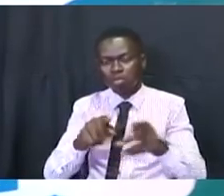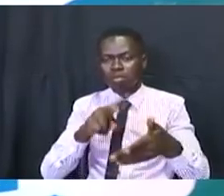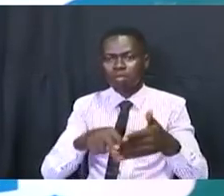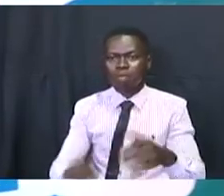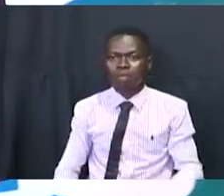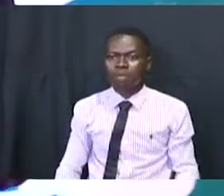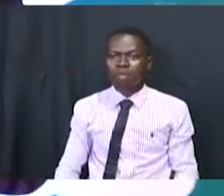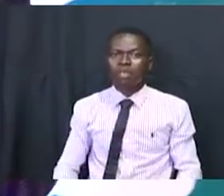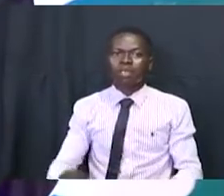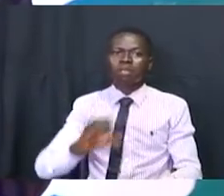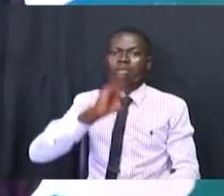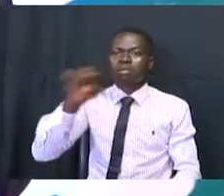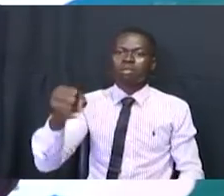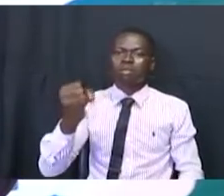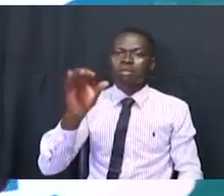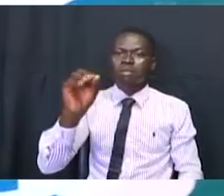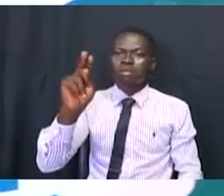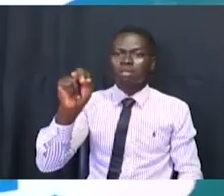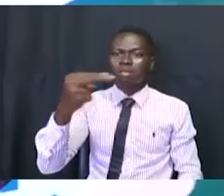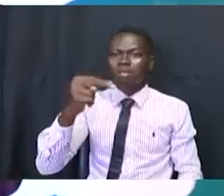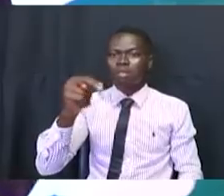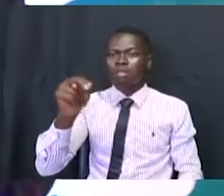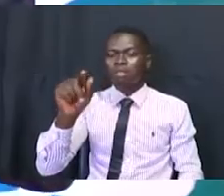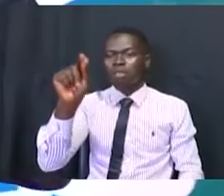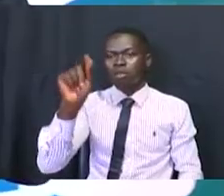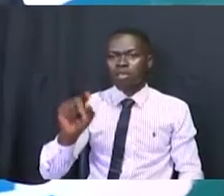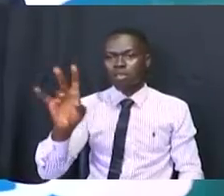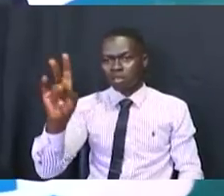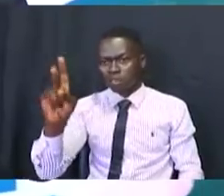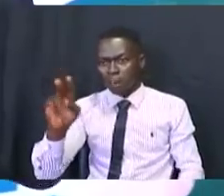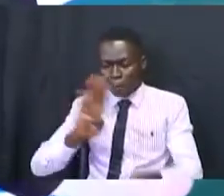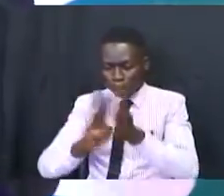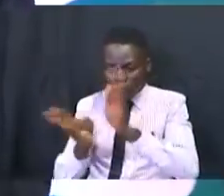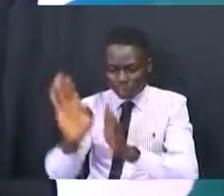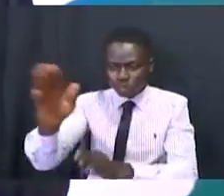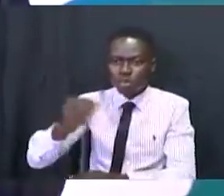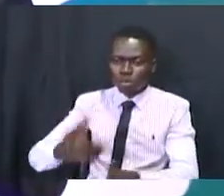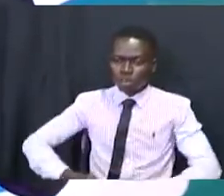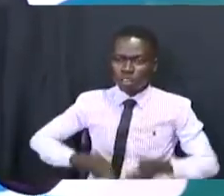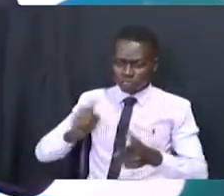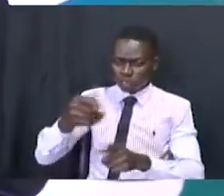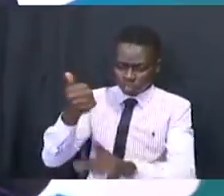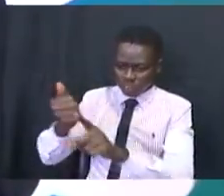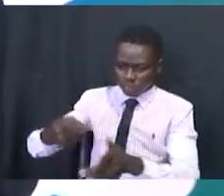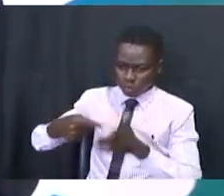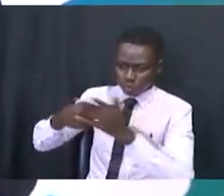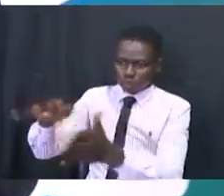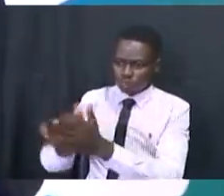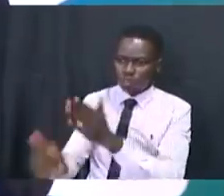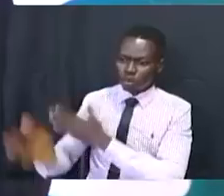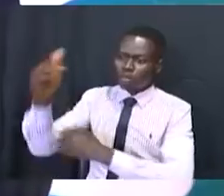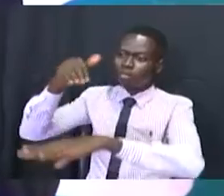17, 22 and 23. Please, when you go home, read. It says that by your life, you even prove that God really